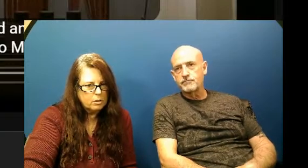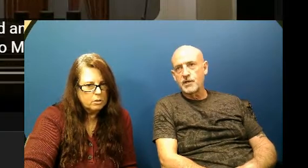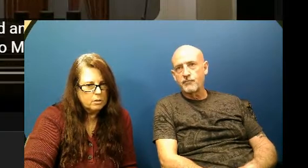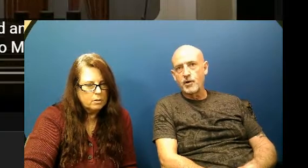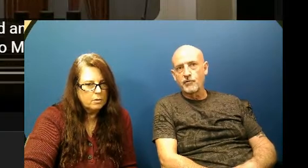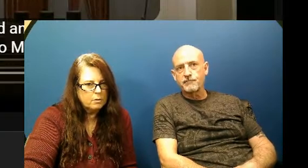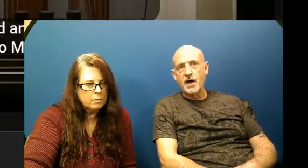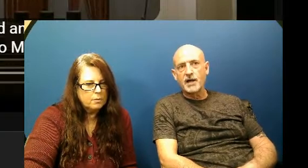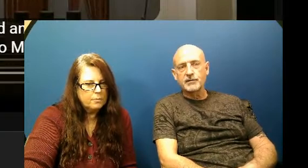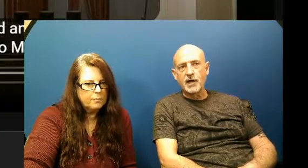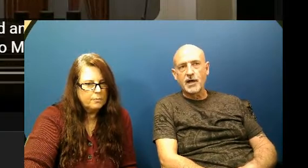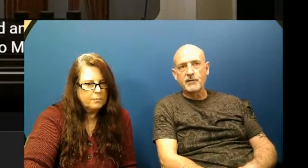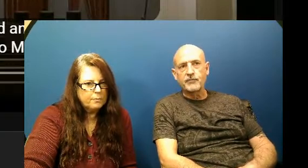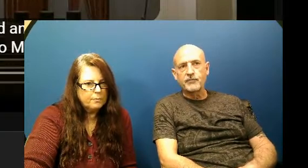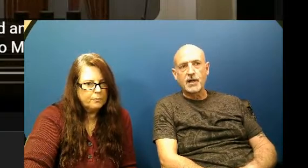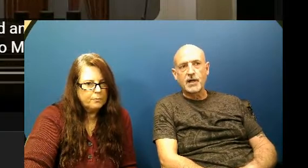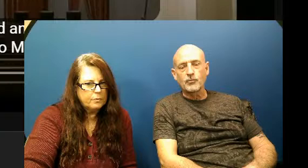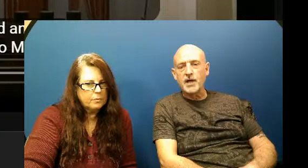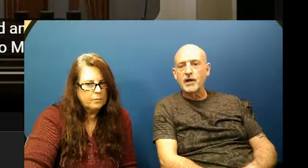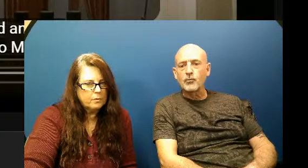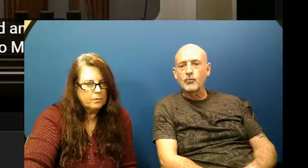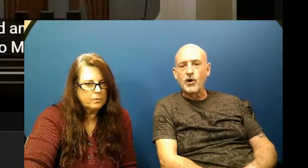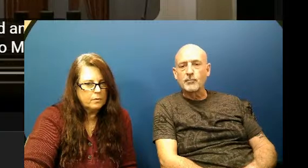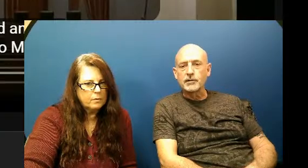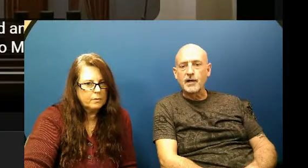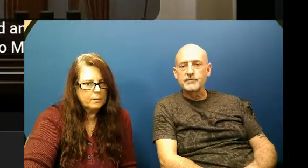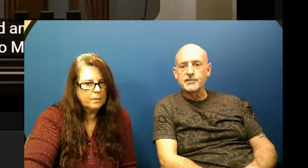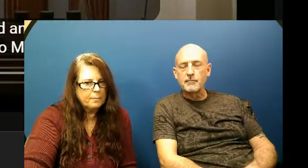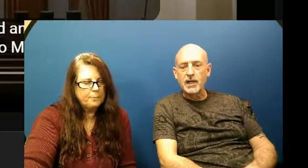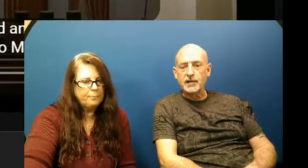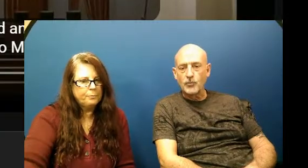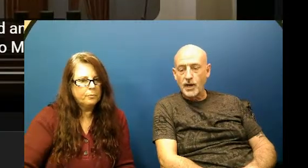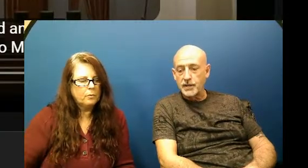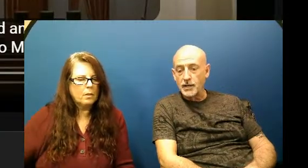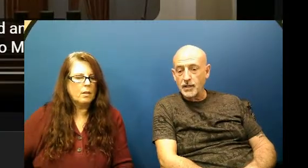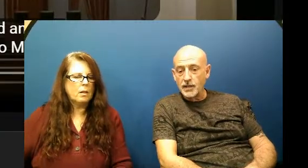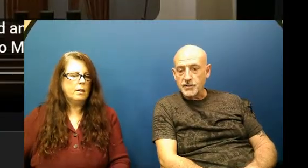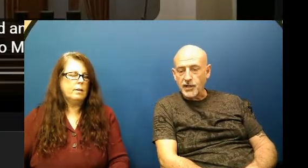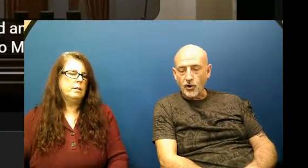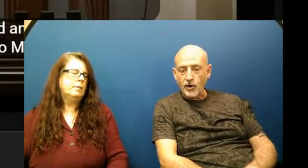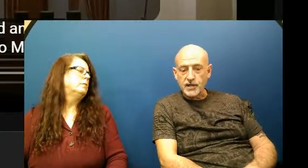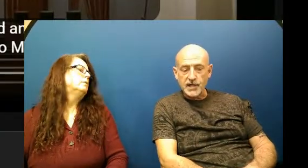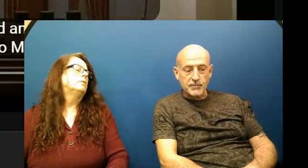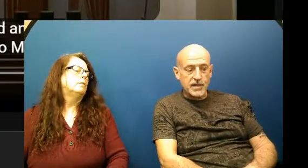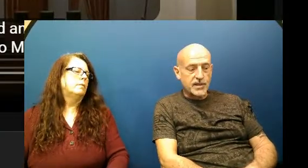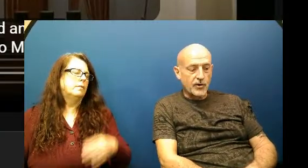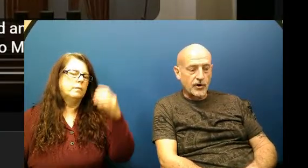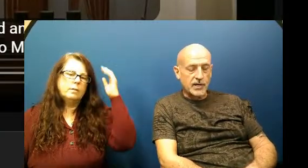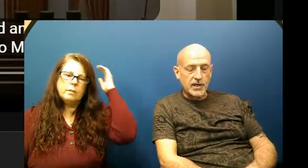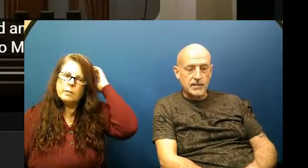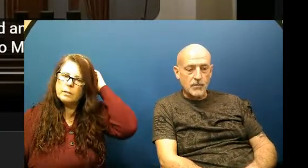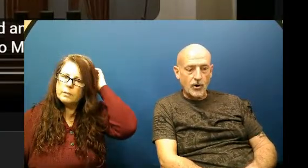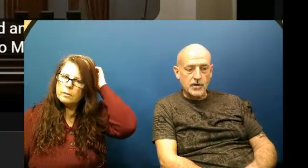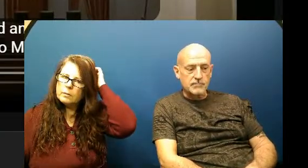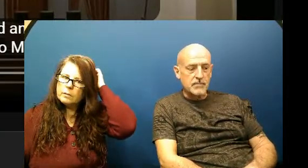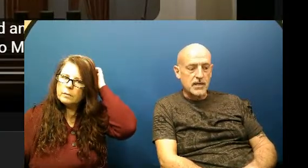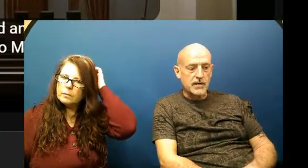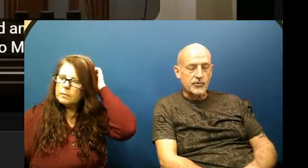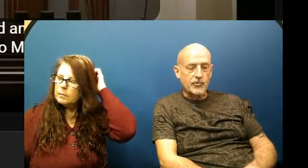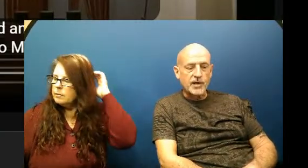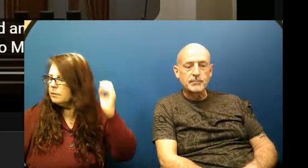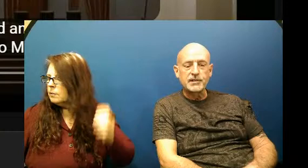Yeah, if we were five and life was black and white, that would work. But life is not black and white. They are an enemy. They are